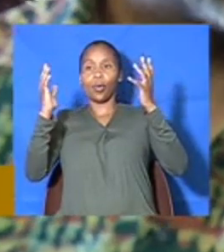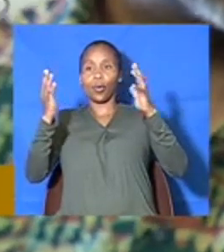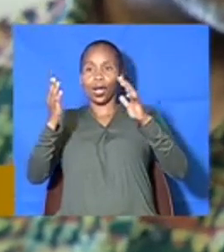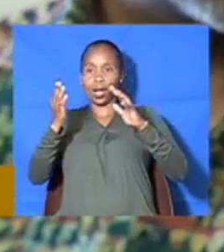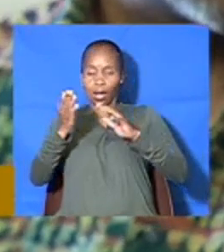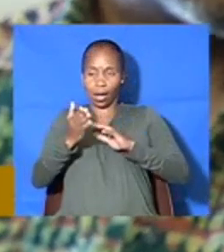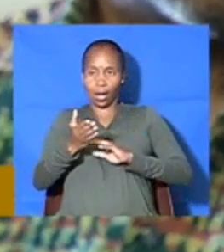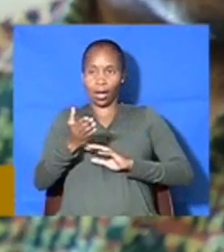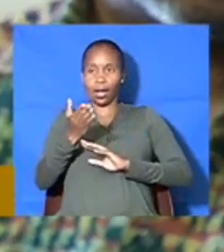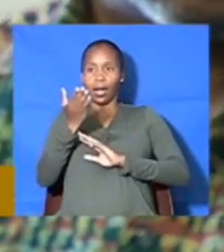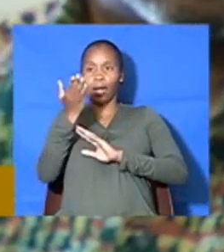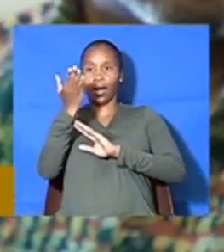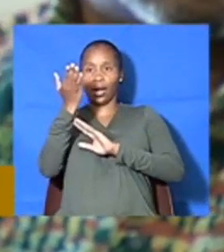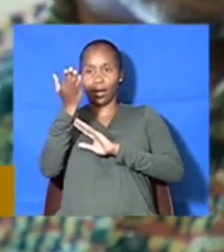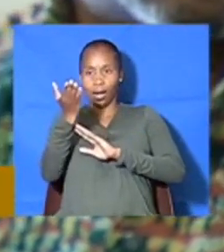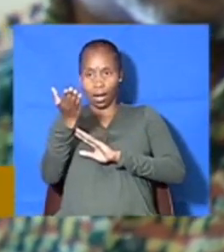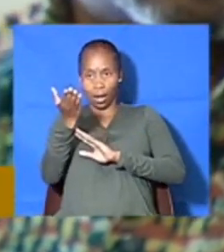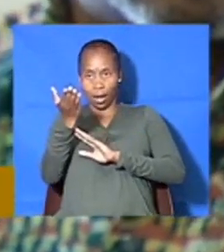areas.